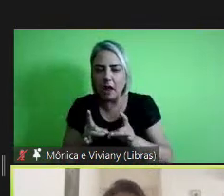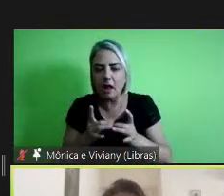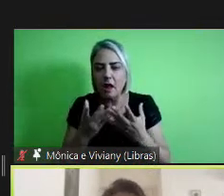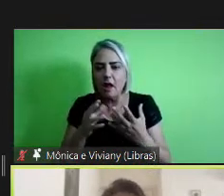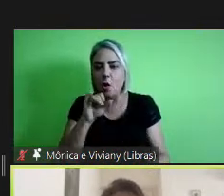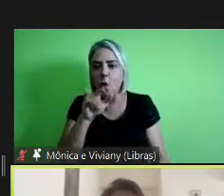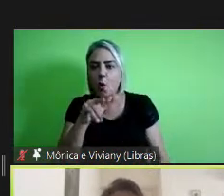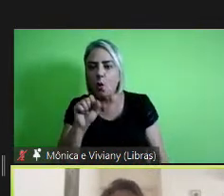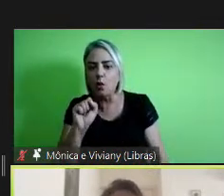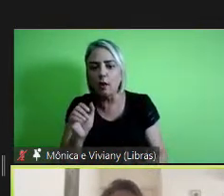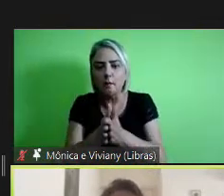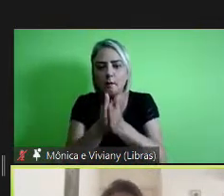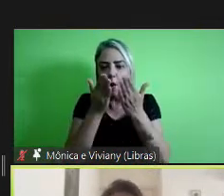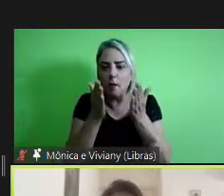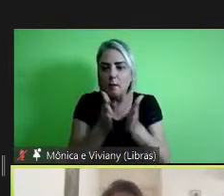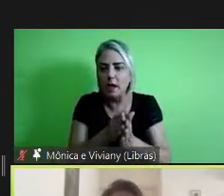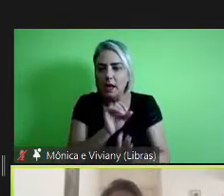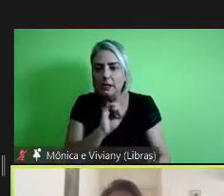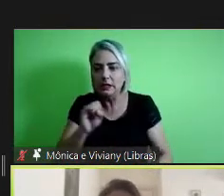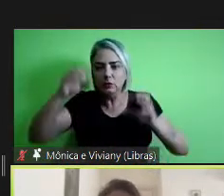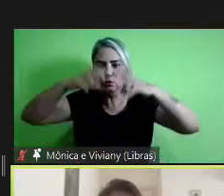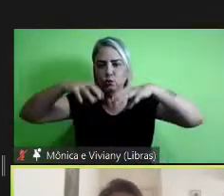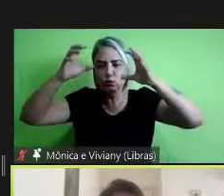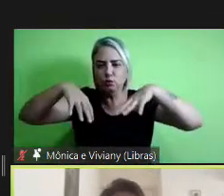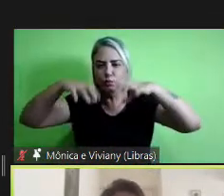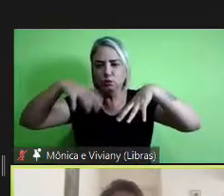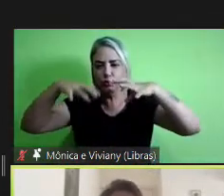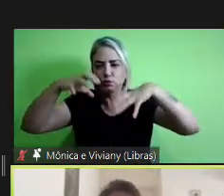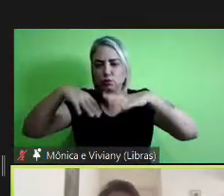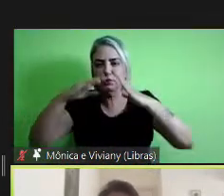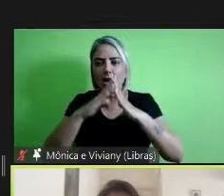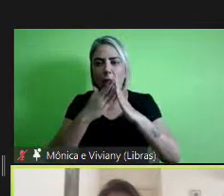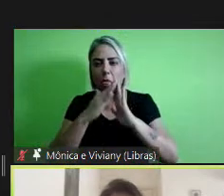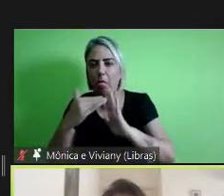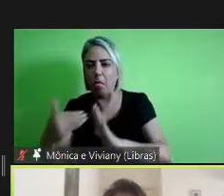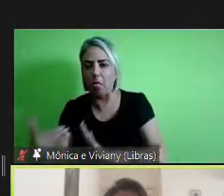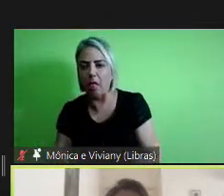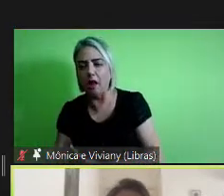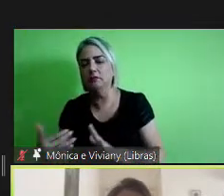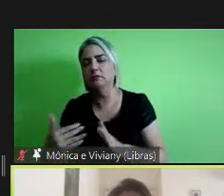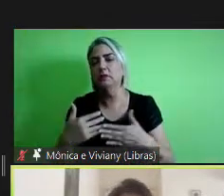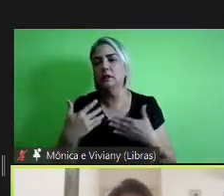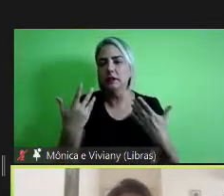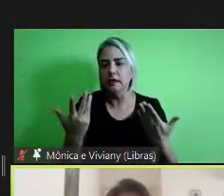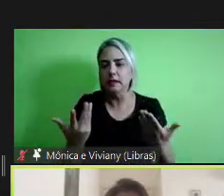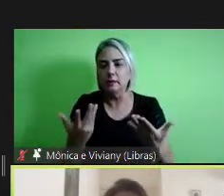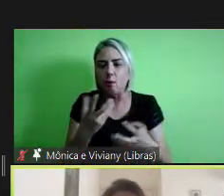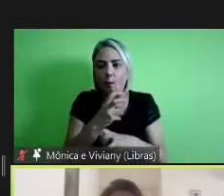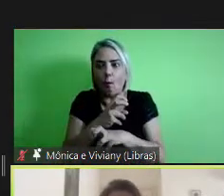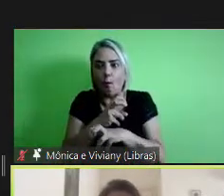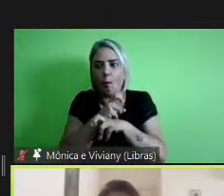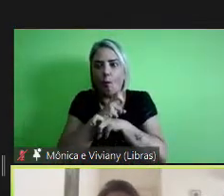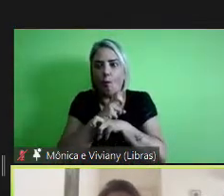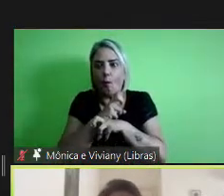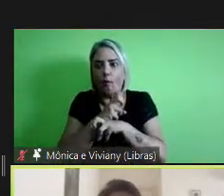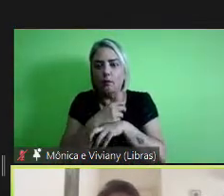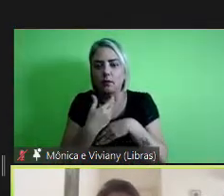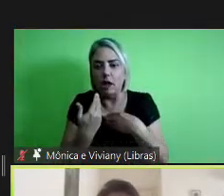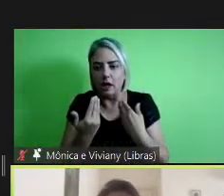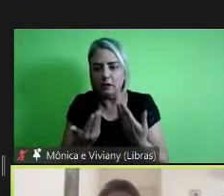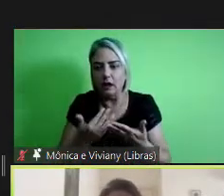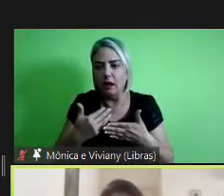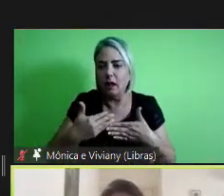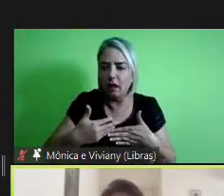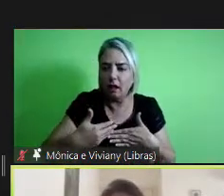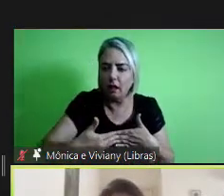particulate pollution in by particulate matter and increase in ozone. So this also always affects many